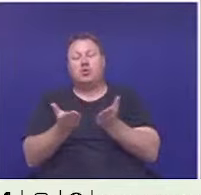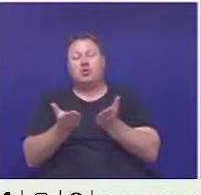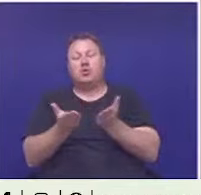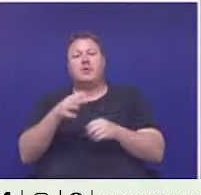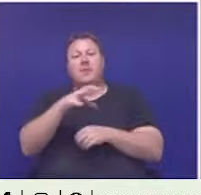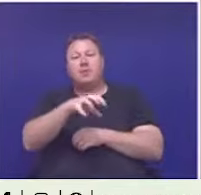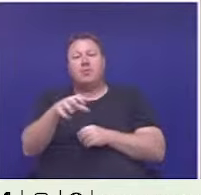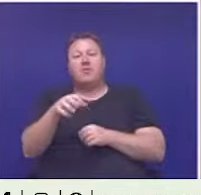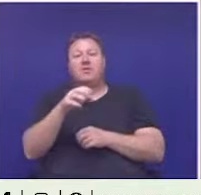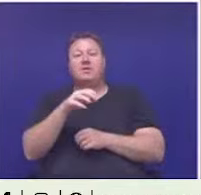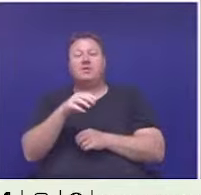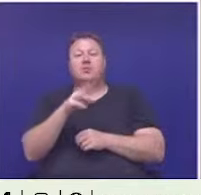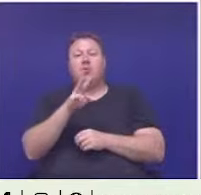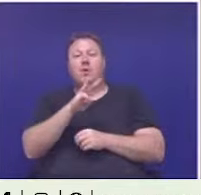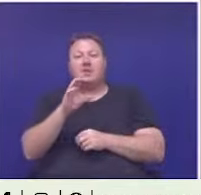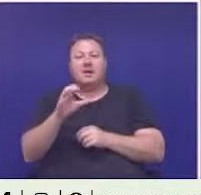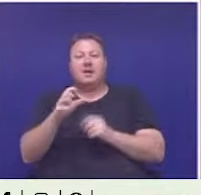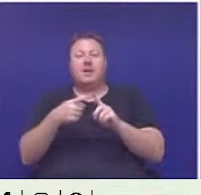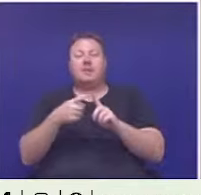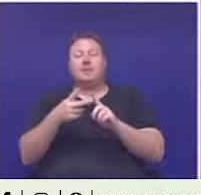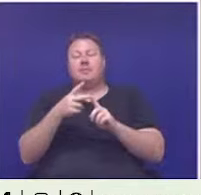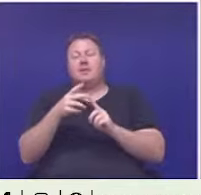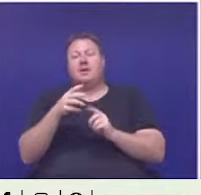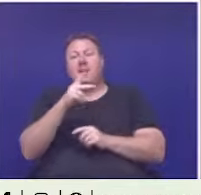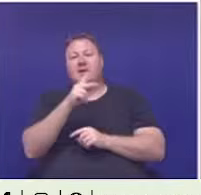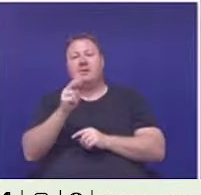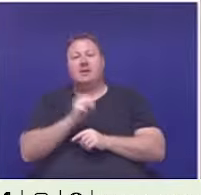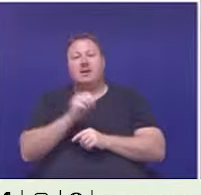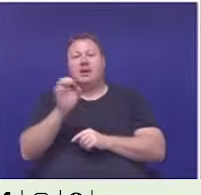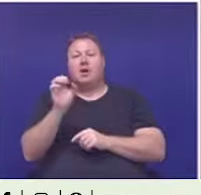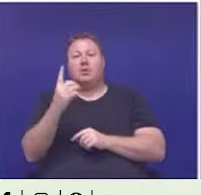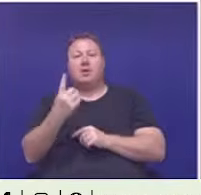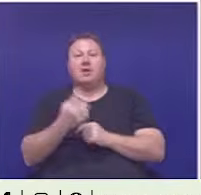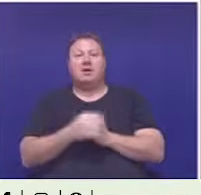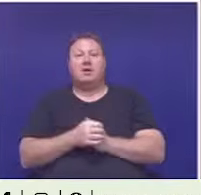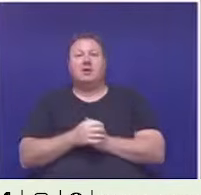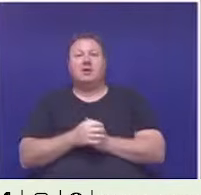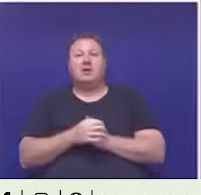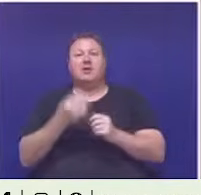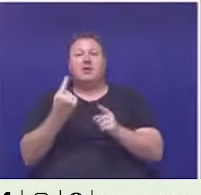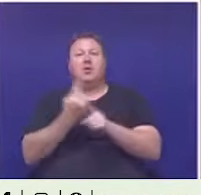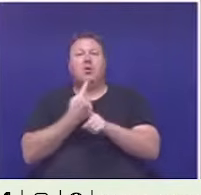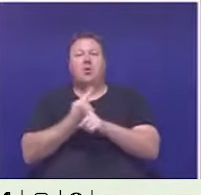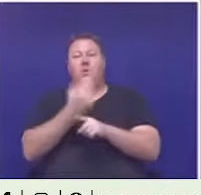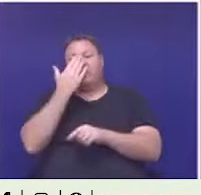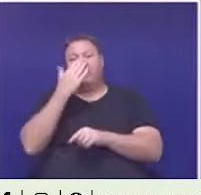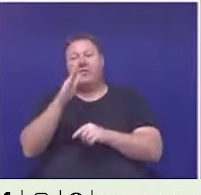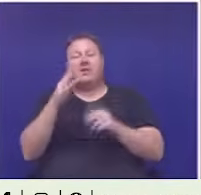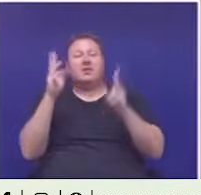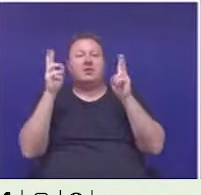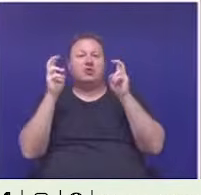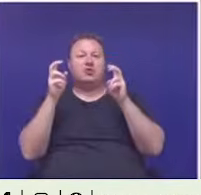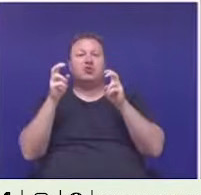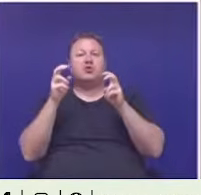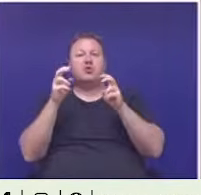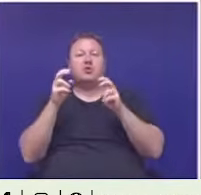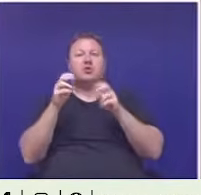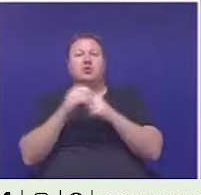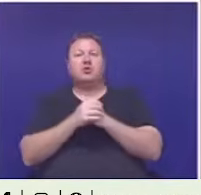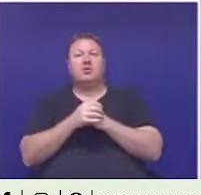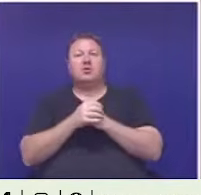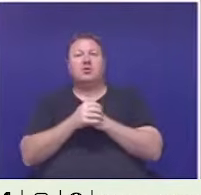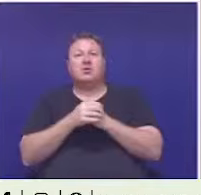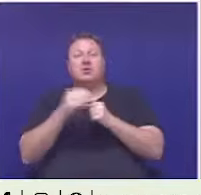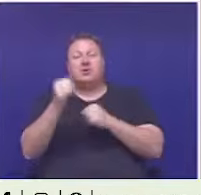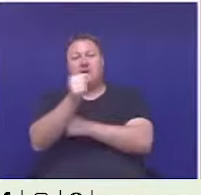Cape, KZN, and Gauteng in particular will always face the issue around infrastructure backlogs